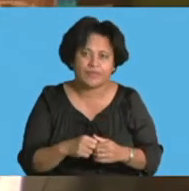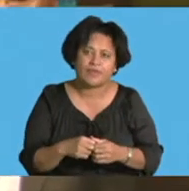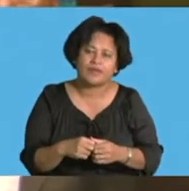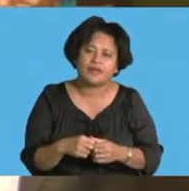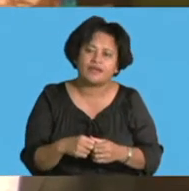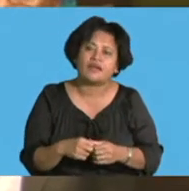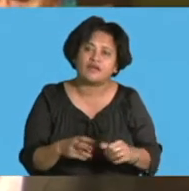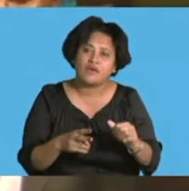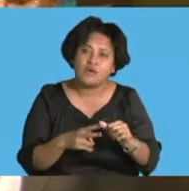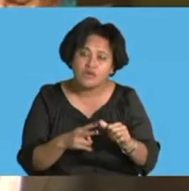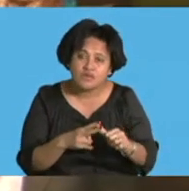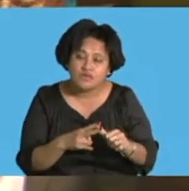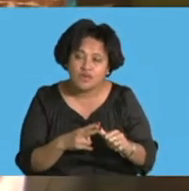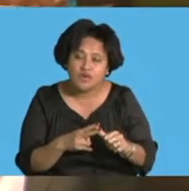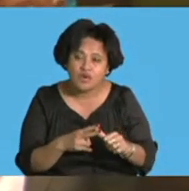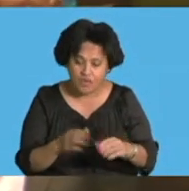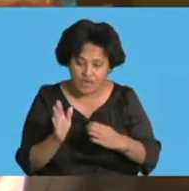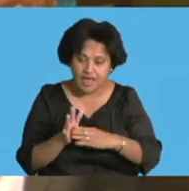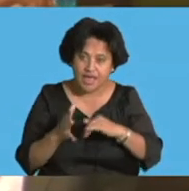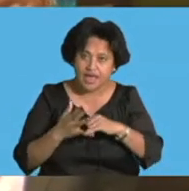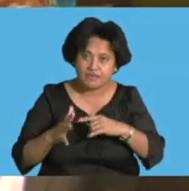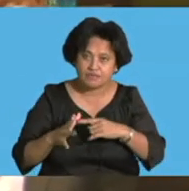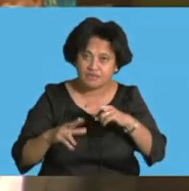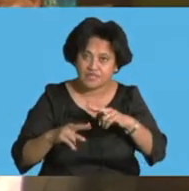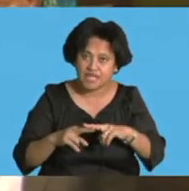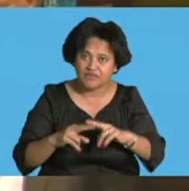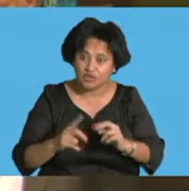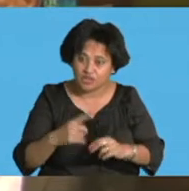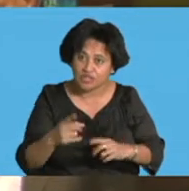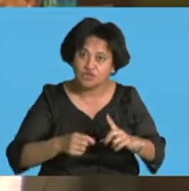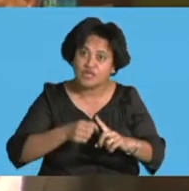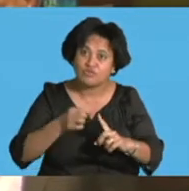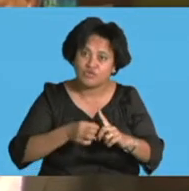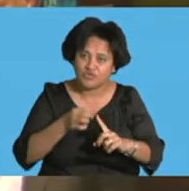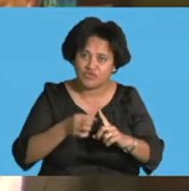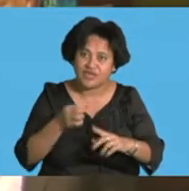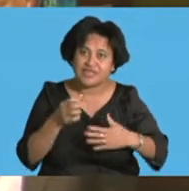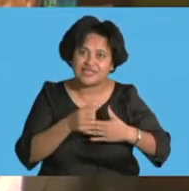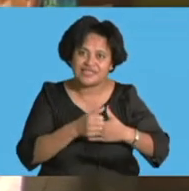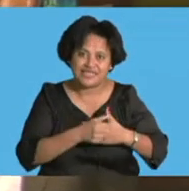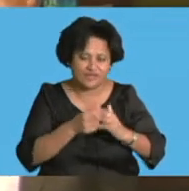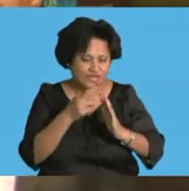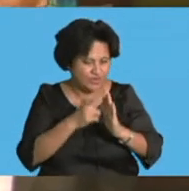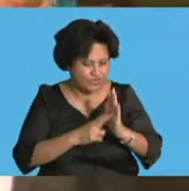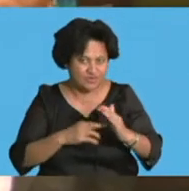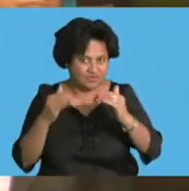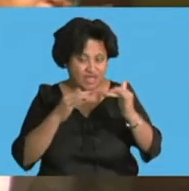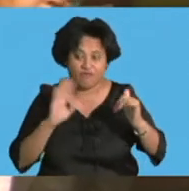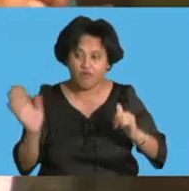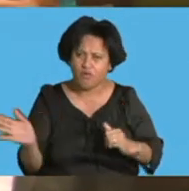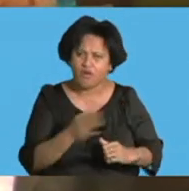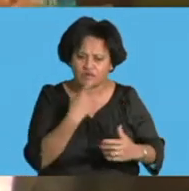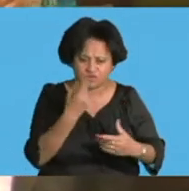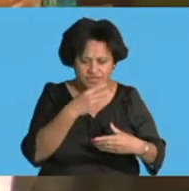Further, Mr. Speaker, say MSAF will continue to improve establishing safety rules and standards for all actors